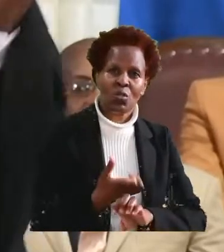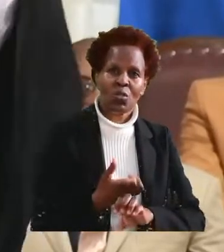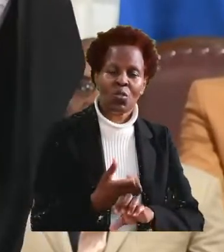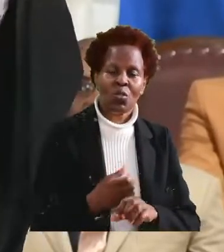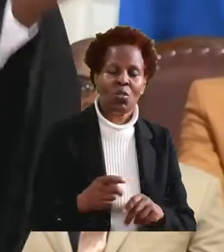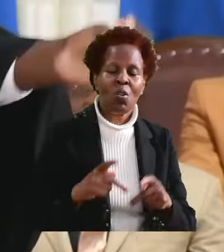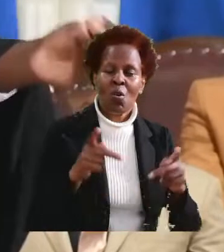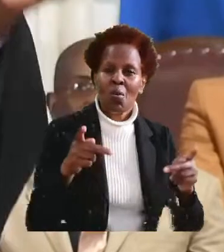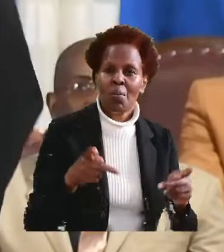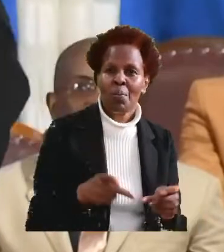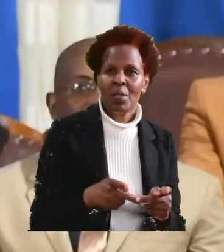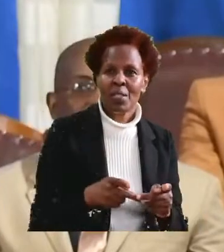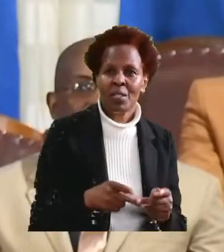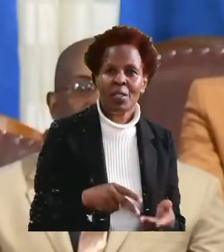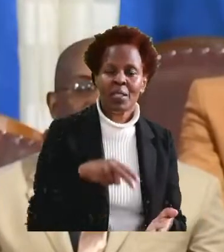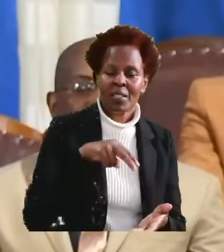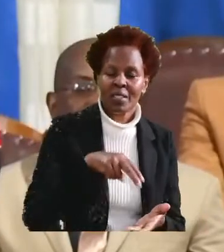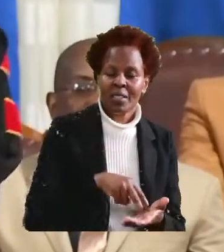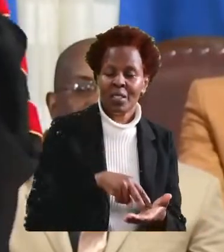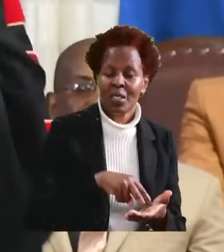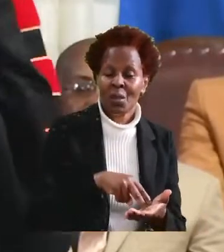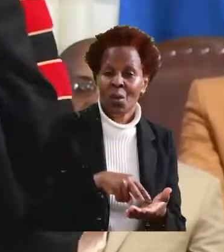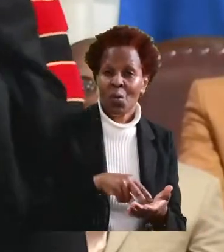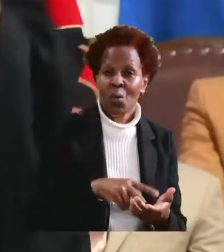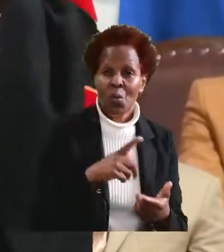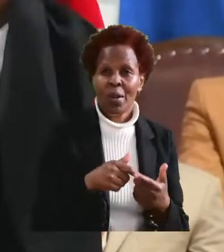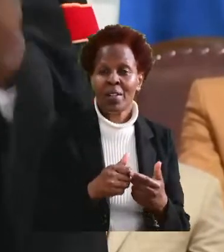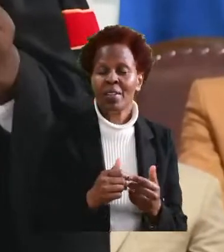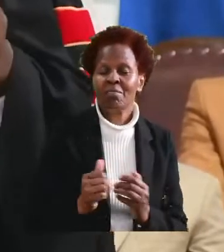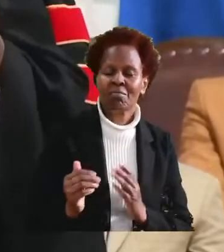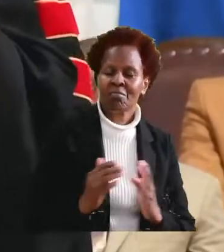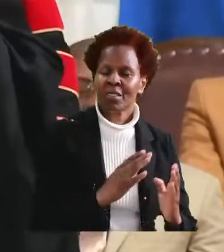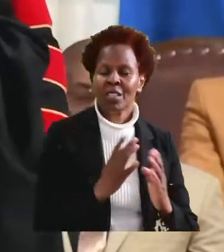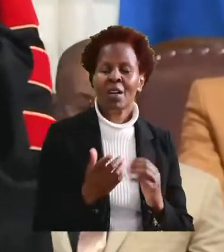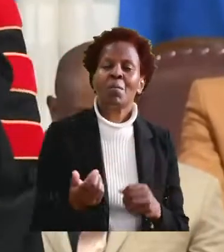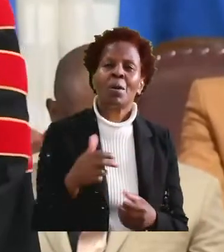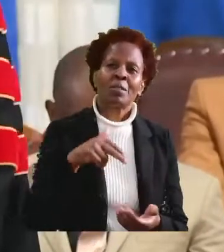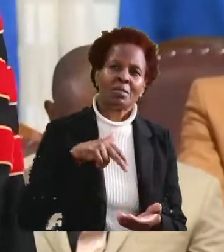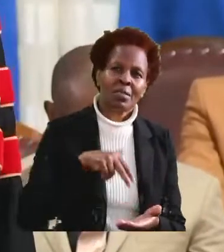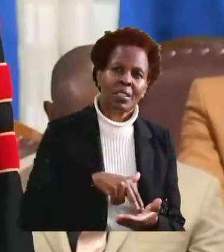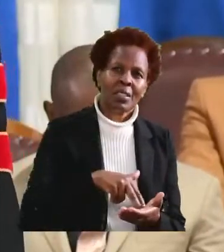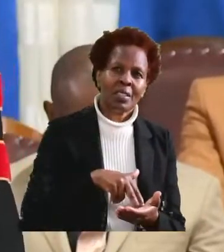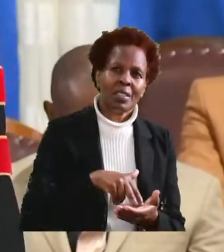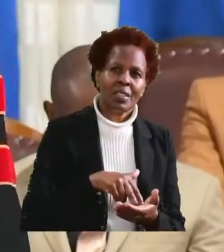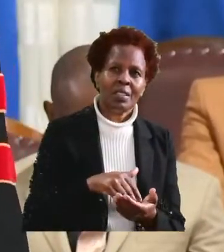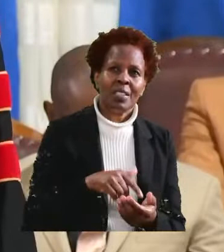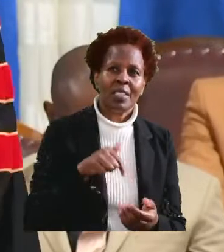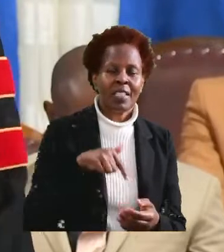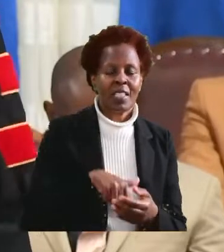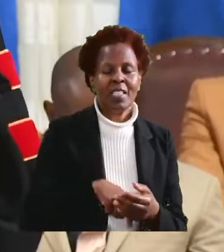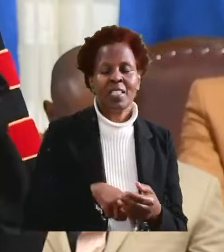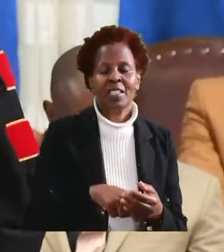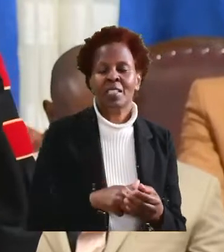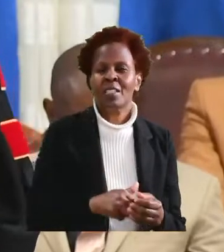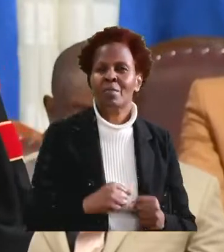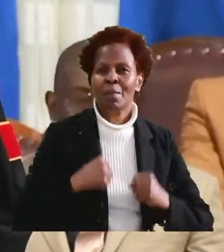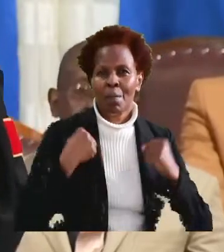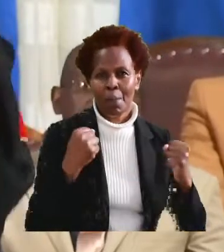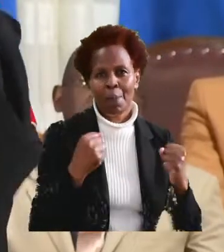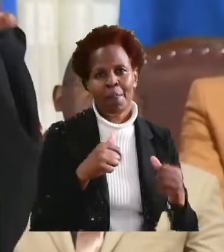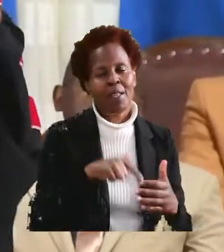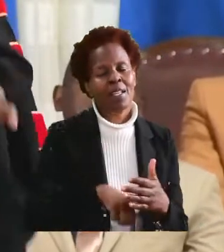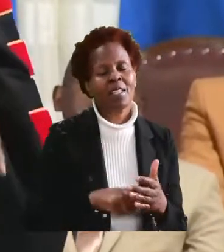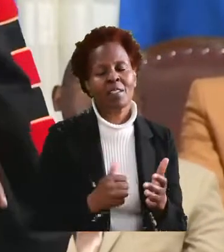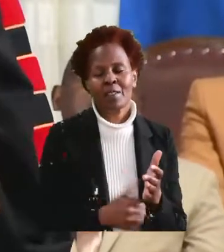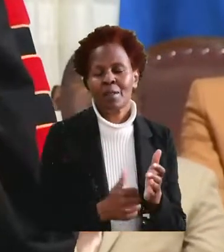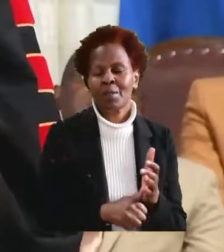steadfast and sure when the billows roll." Position ourselves even in difficult circumstances